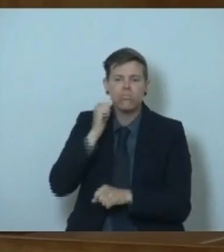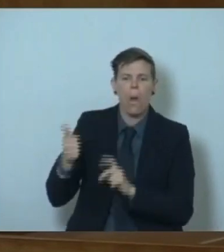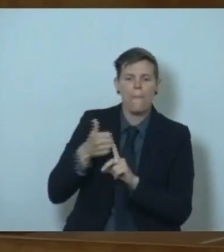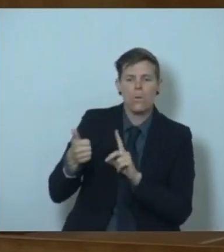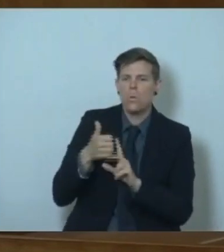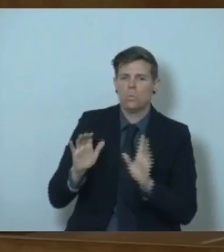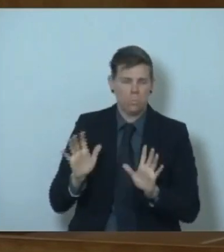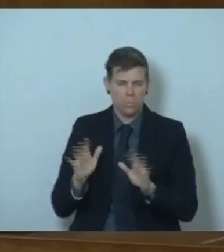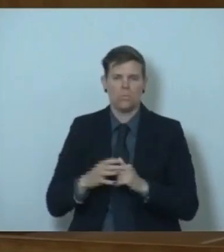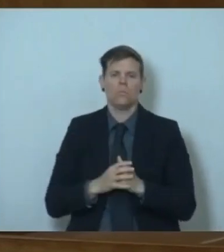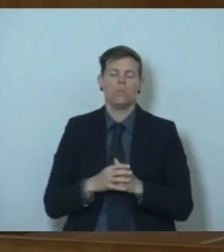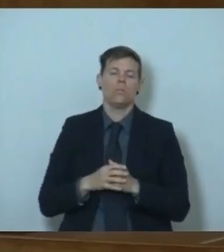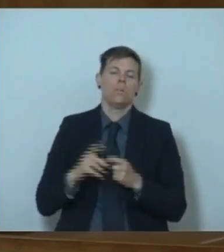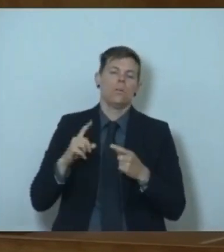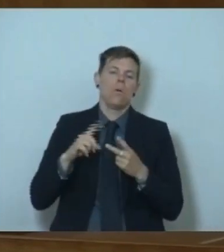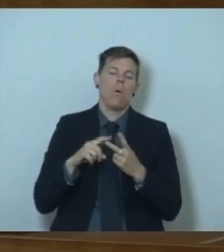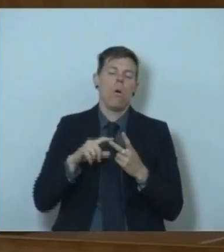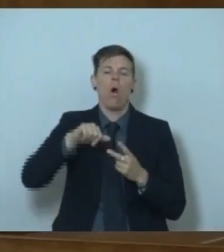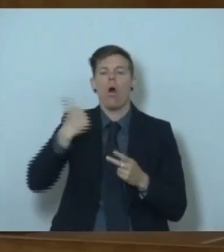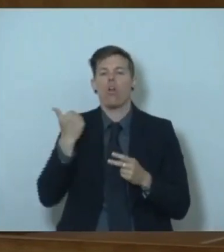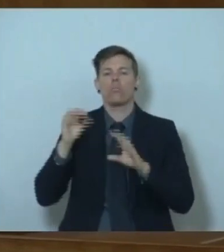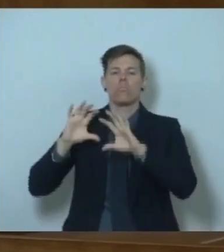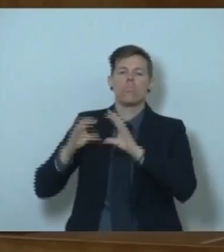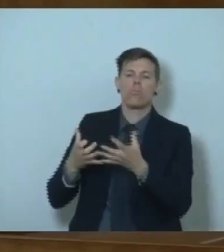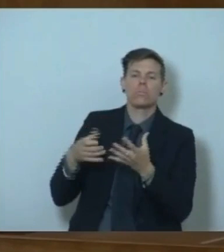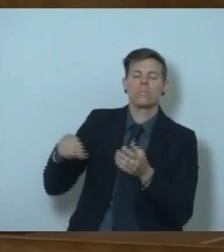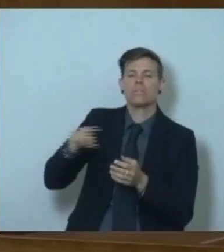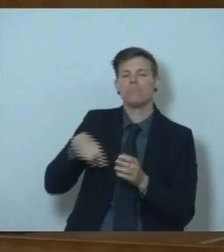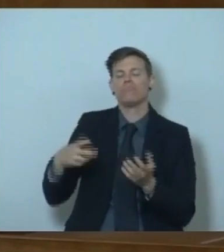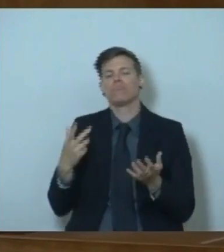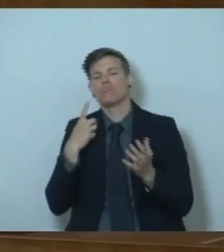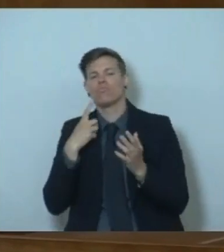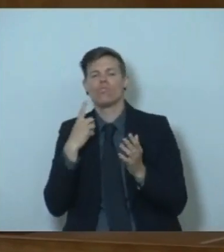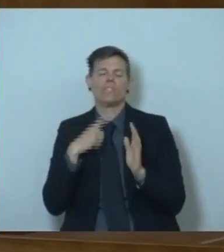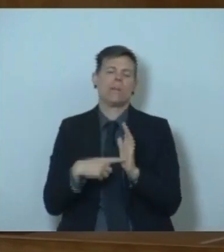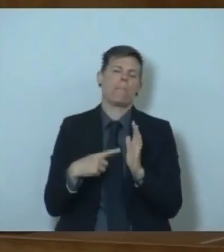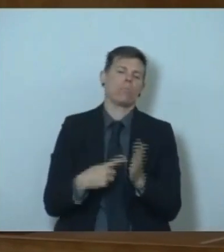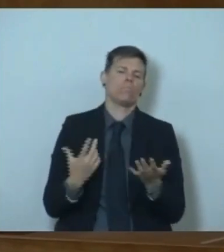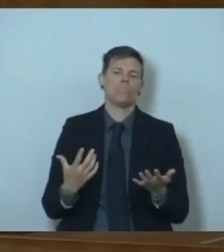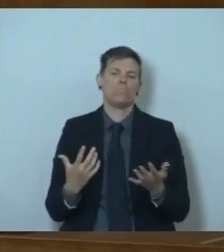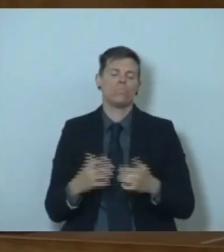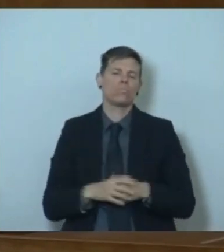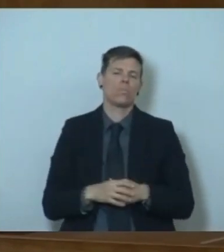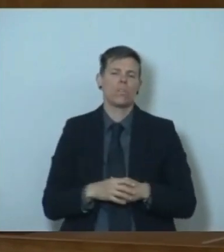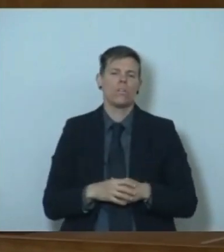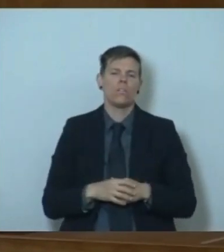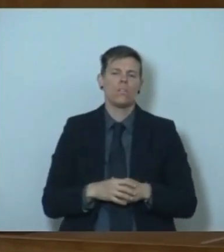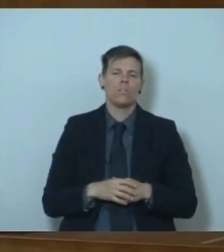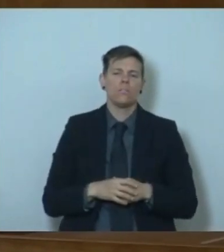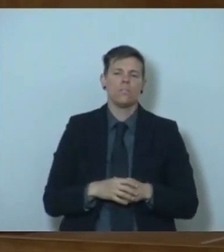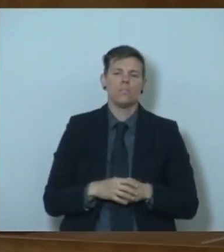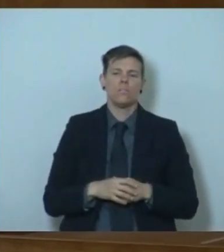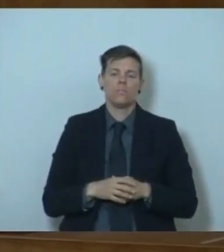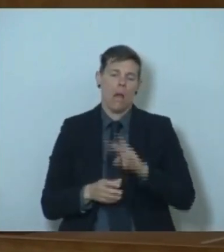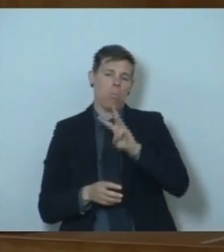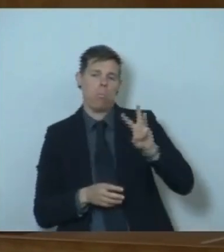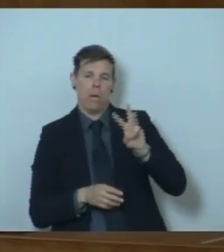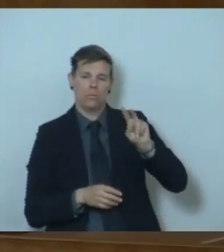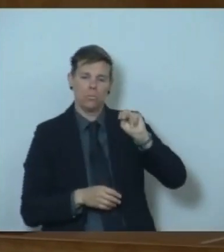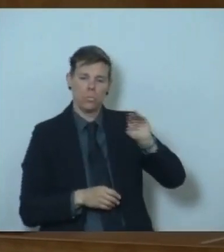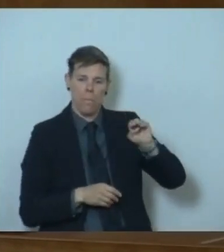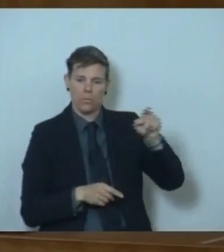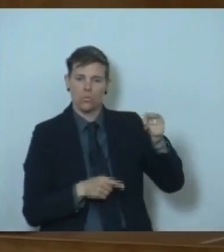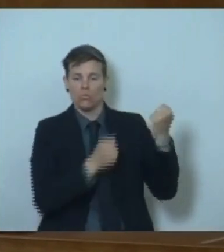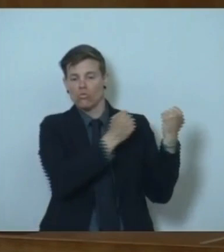in one of the western portals of New Mexico, go to Gallup and go back out, will be included because it's less